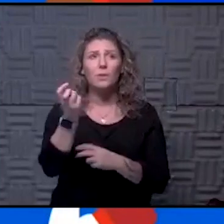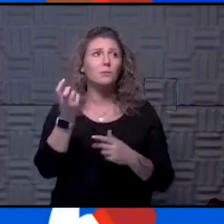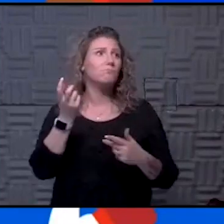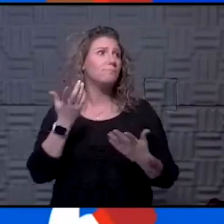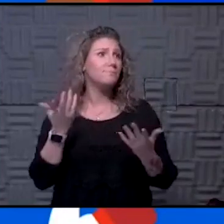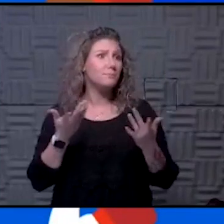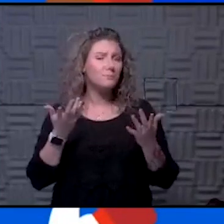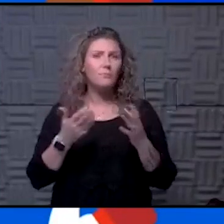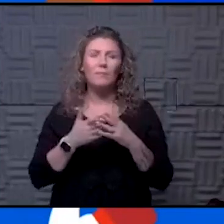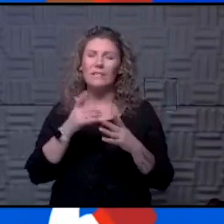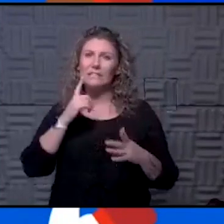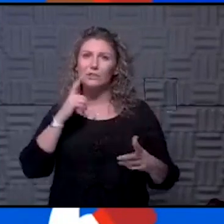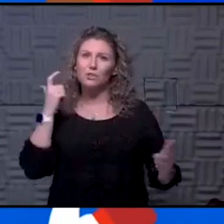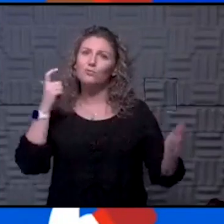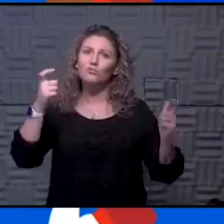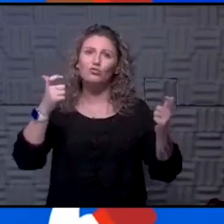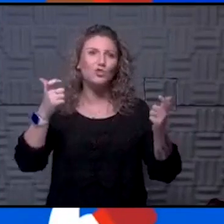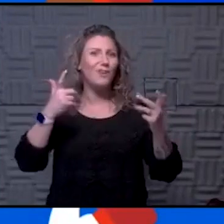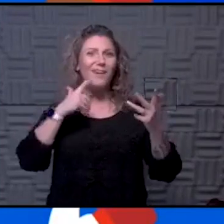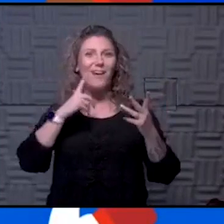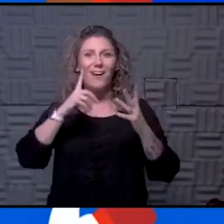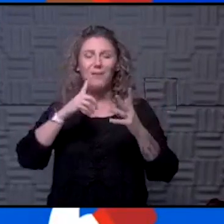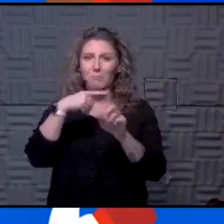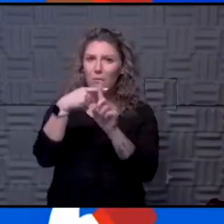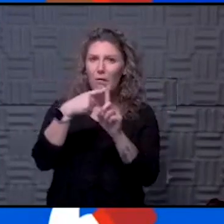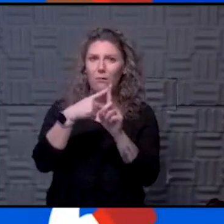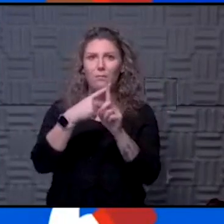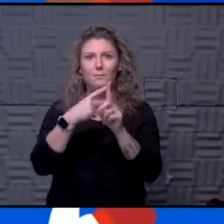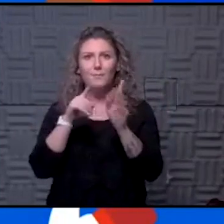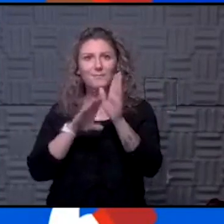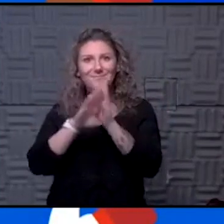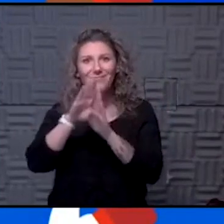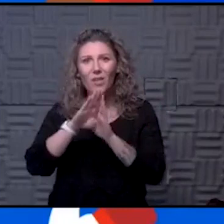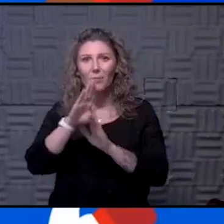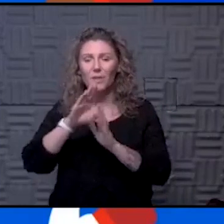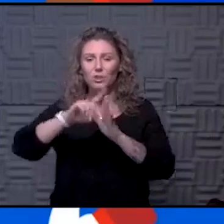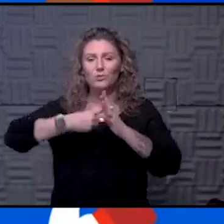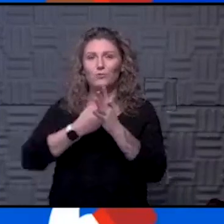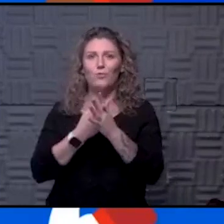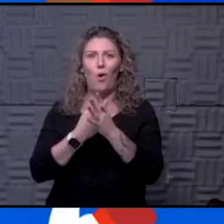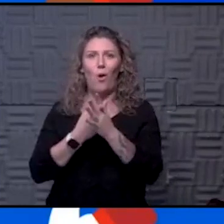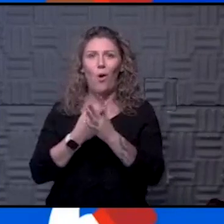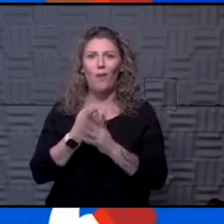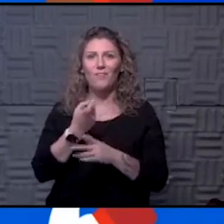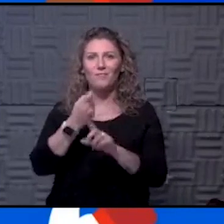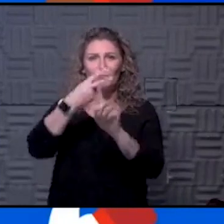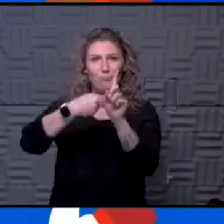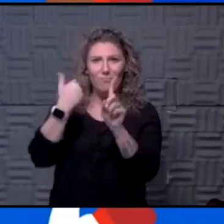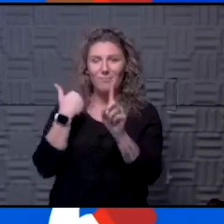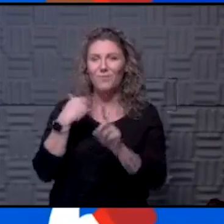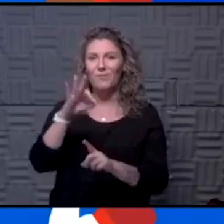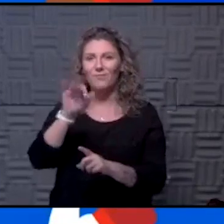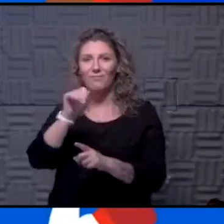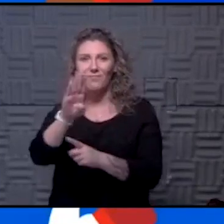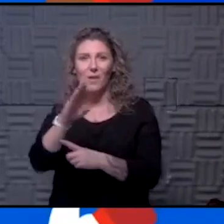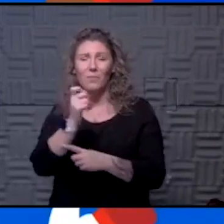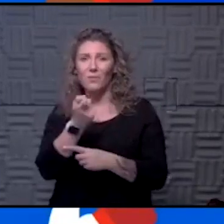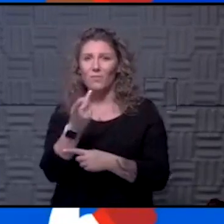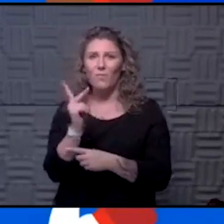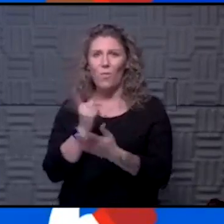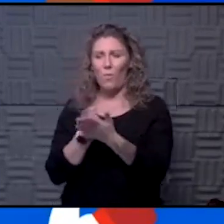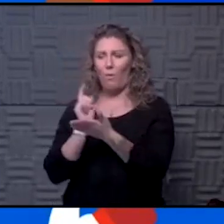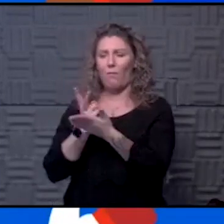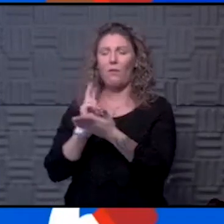is a huge development. We started that back in February, and a couple of weeks ago, we